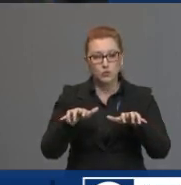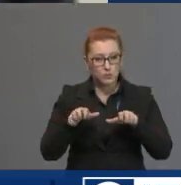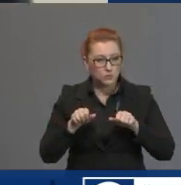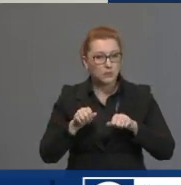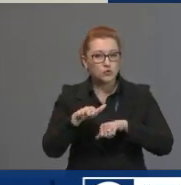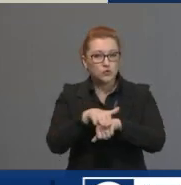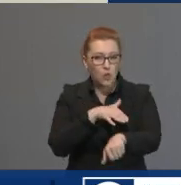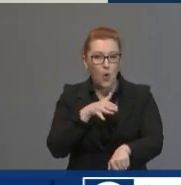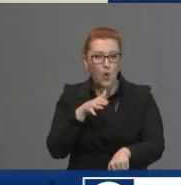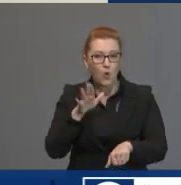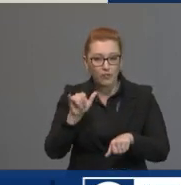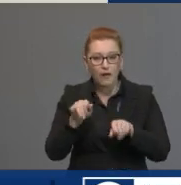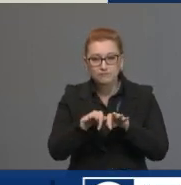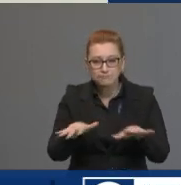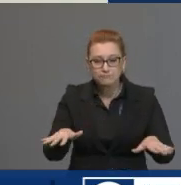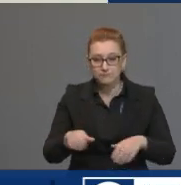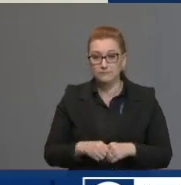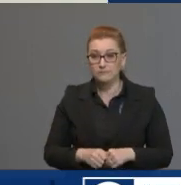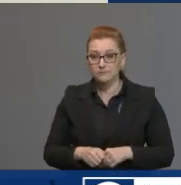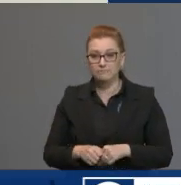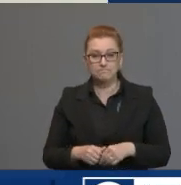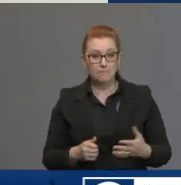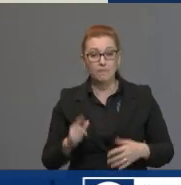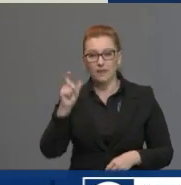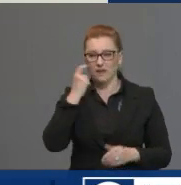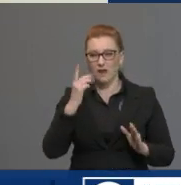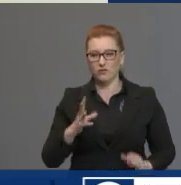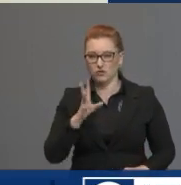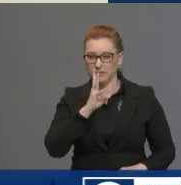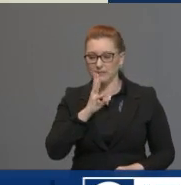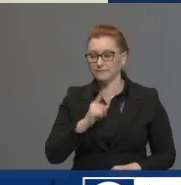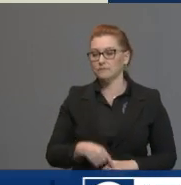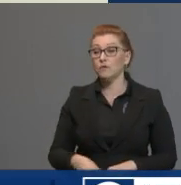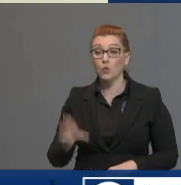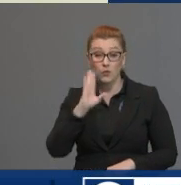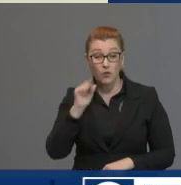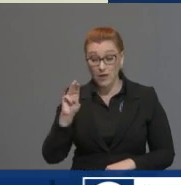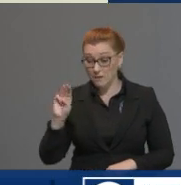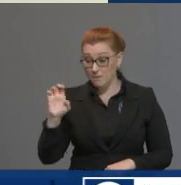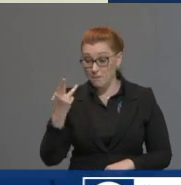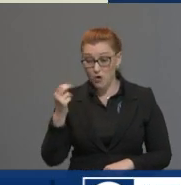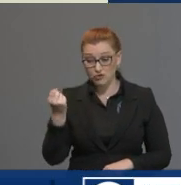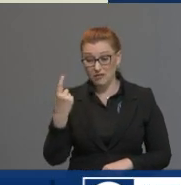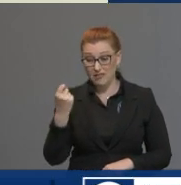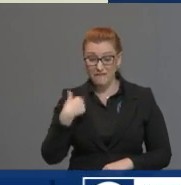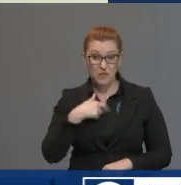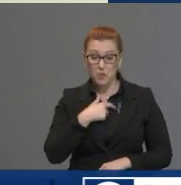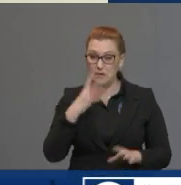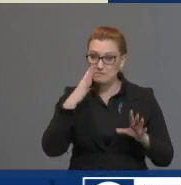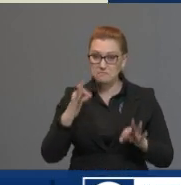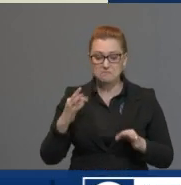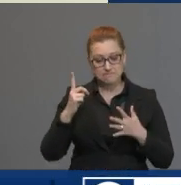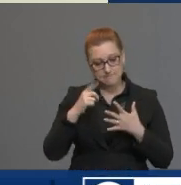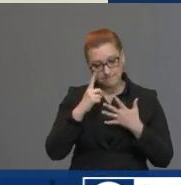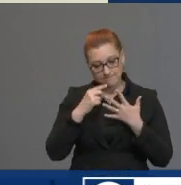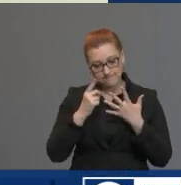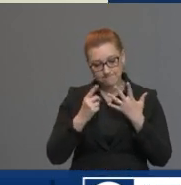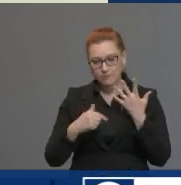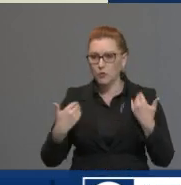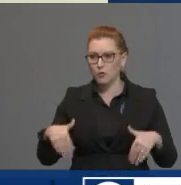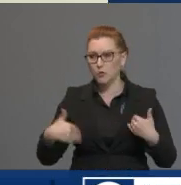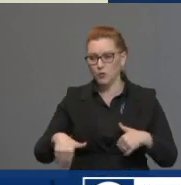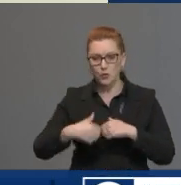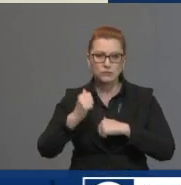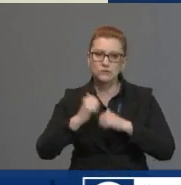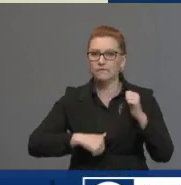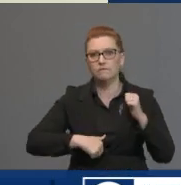difficult decisions from March 11th forward. They've been tough decisions, but I'm confident